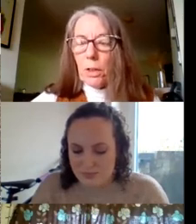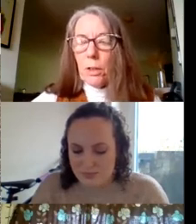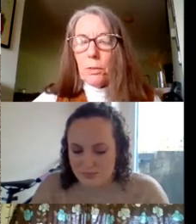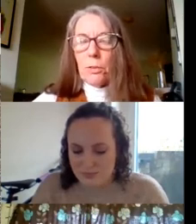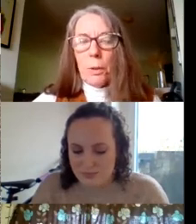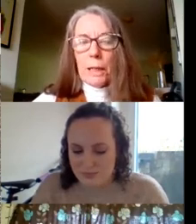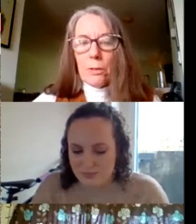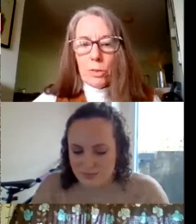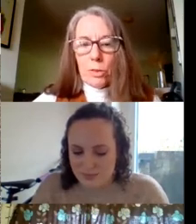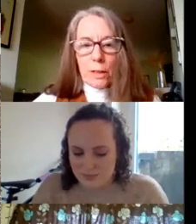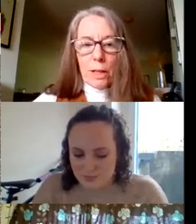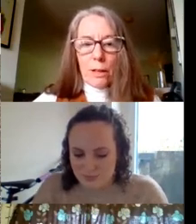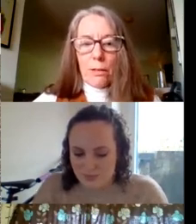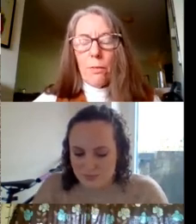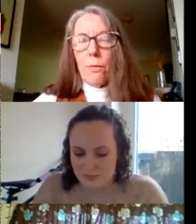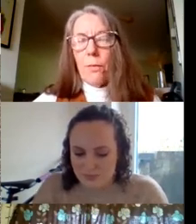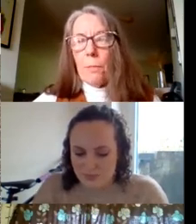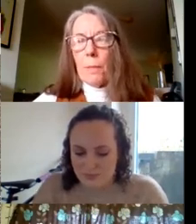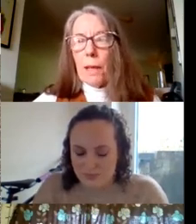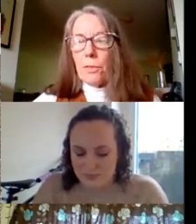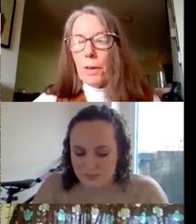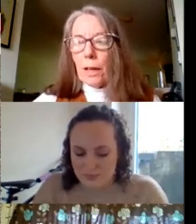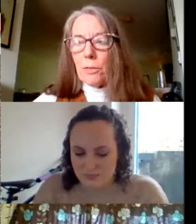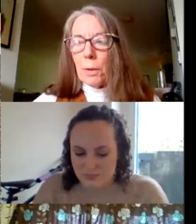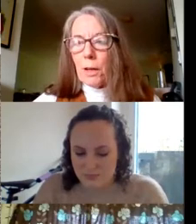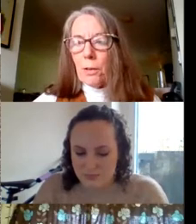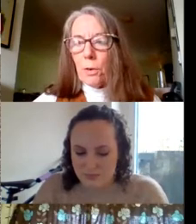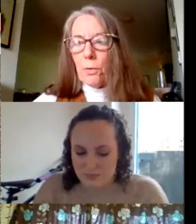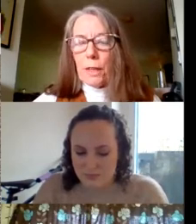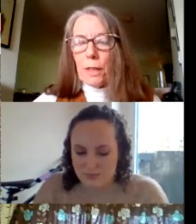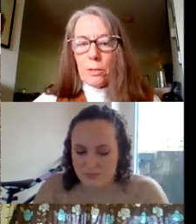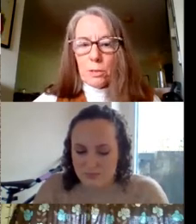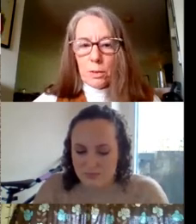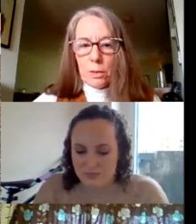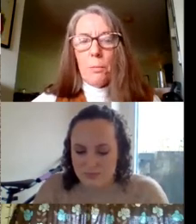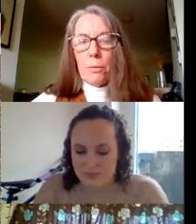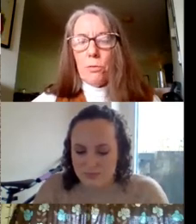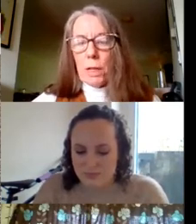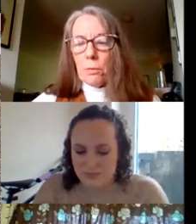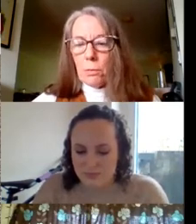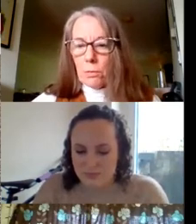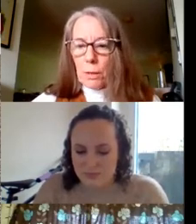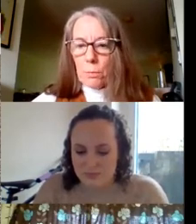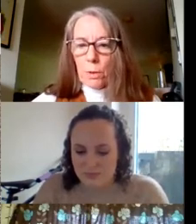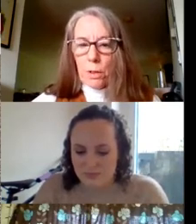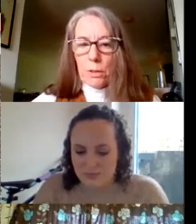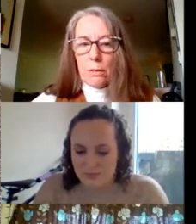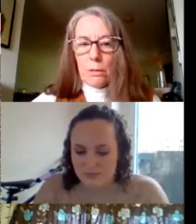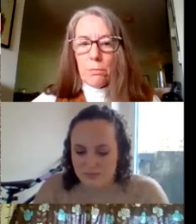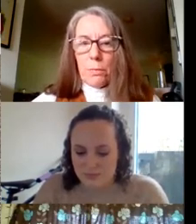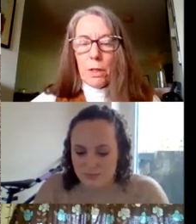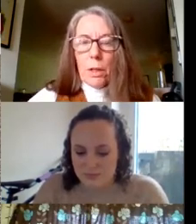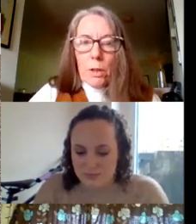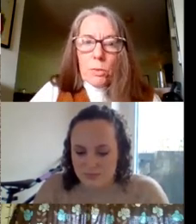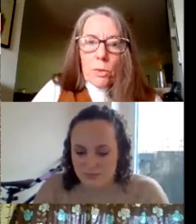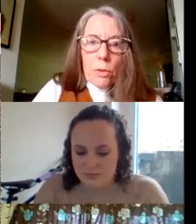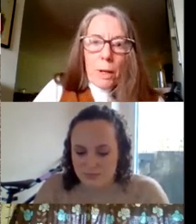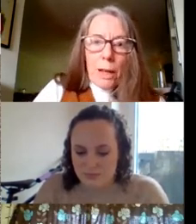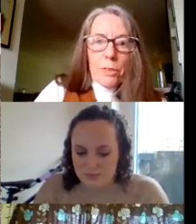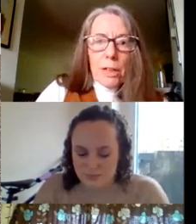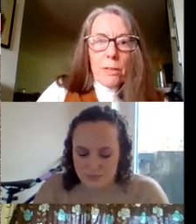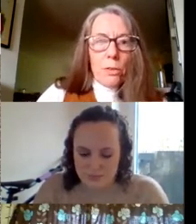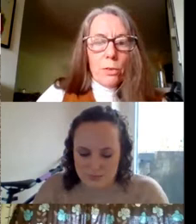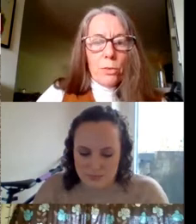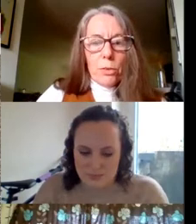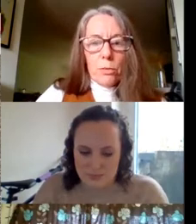textiles. So it's quite interesting that they may have survived where other things, perhaps written work, didn't. So we